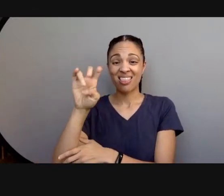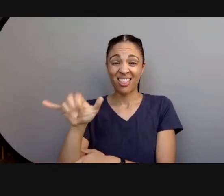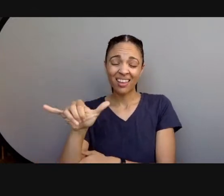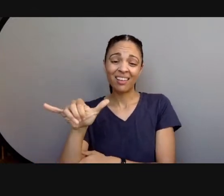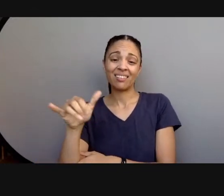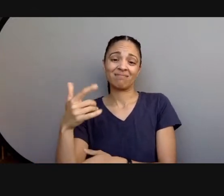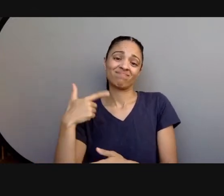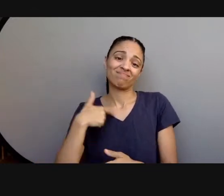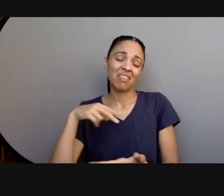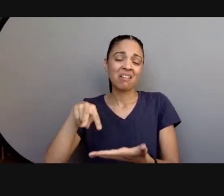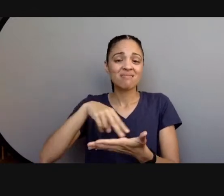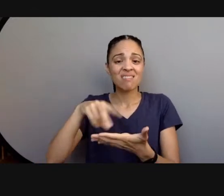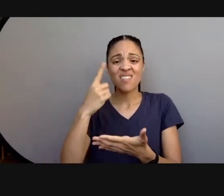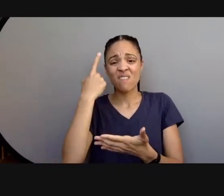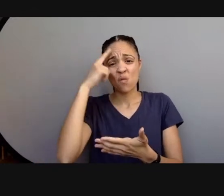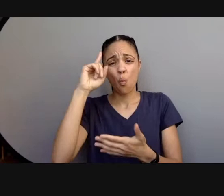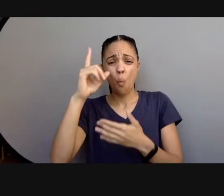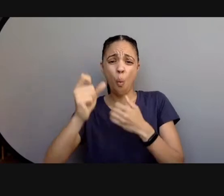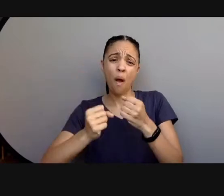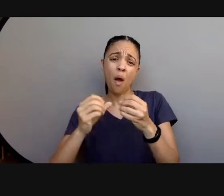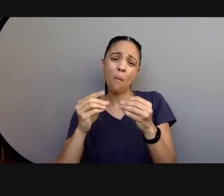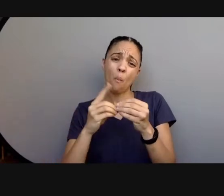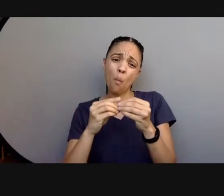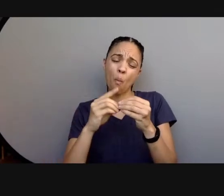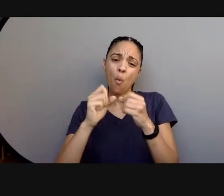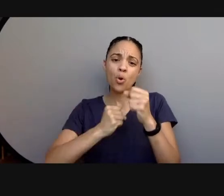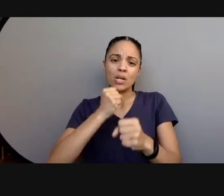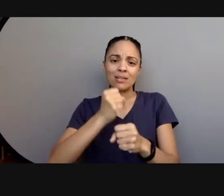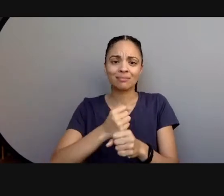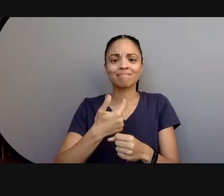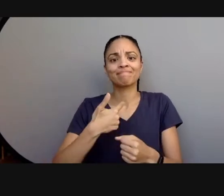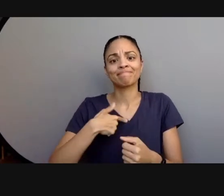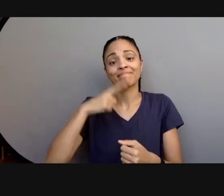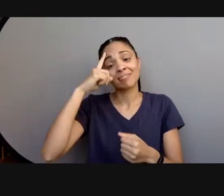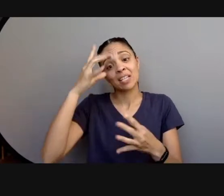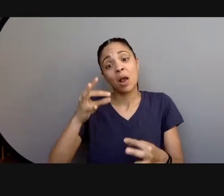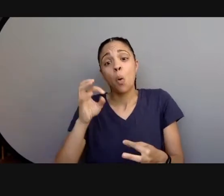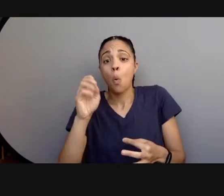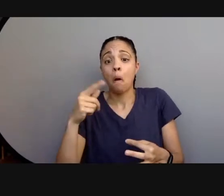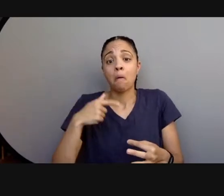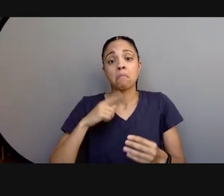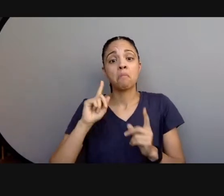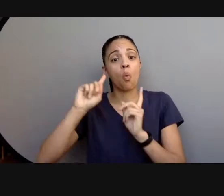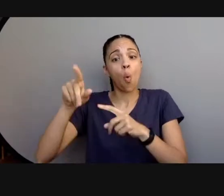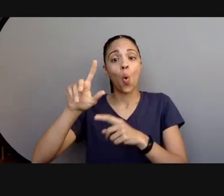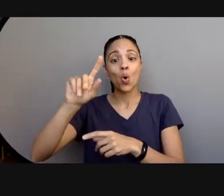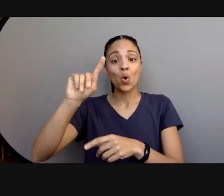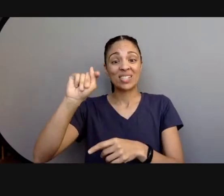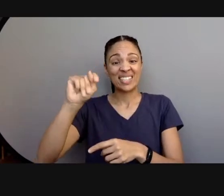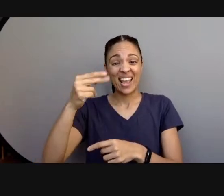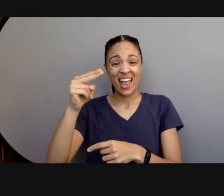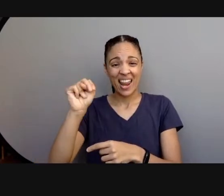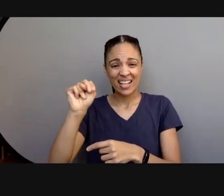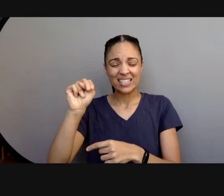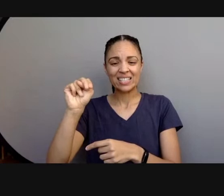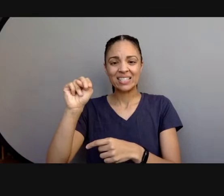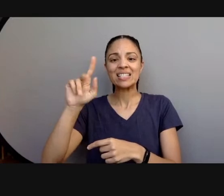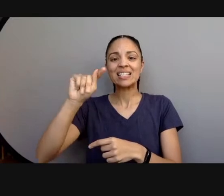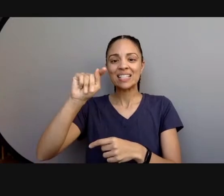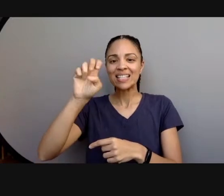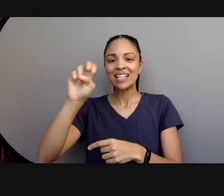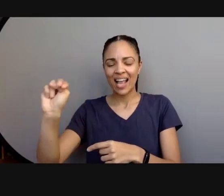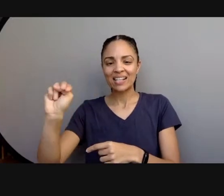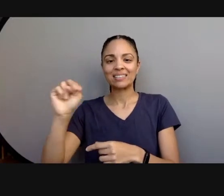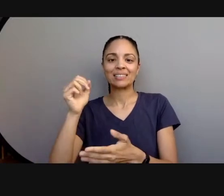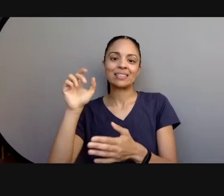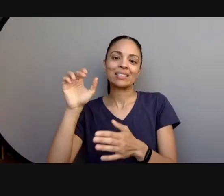to do their theater program and marching band and all that. Yeah, this is 2 weeks before school was supposed to start in the fall.